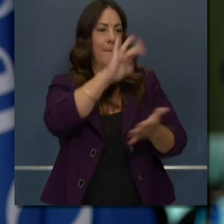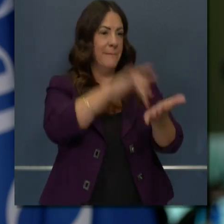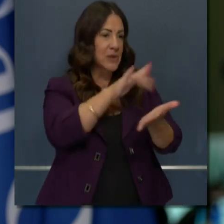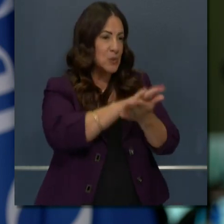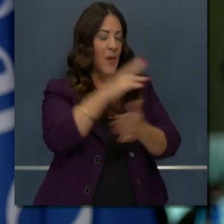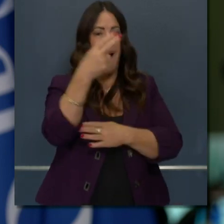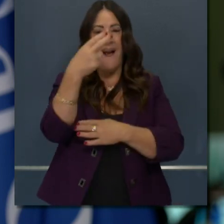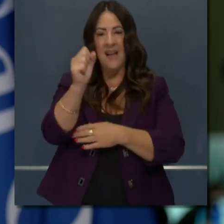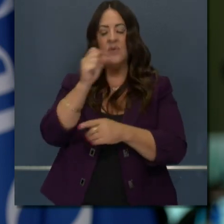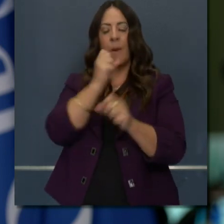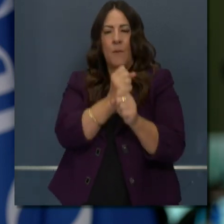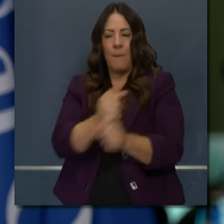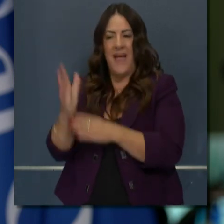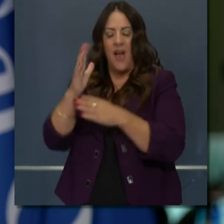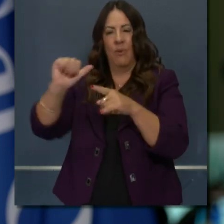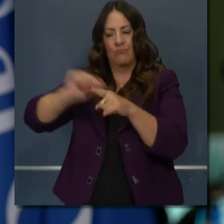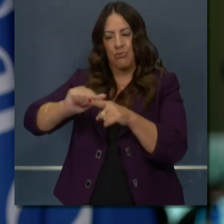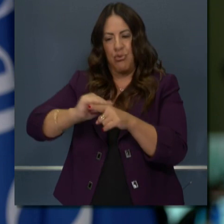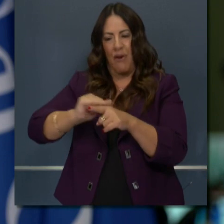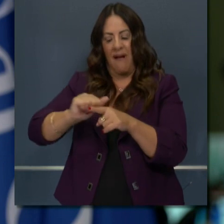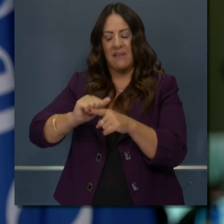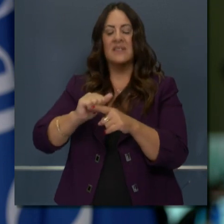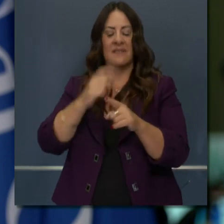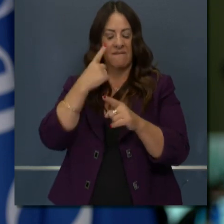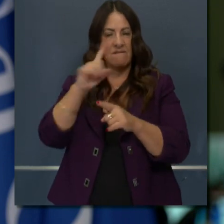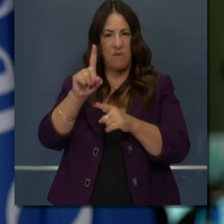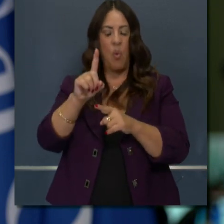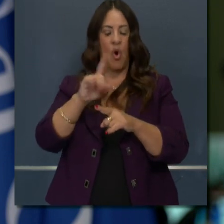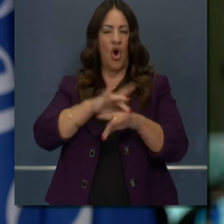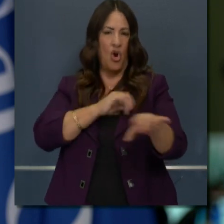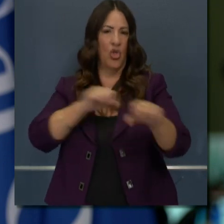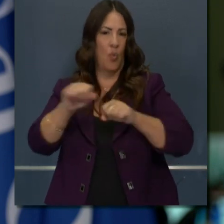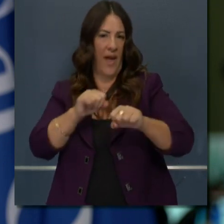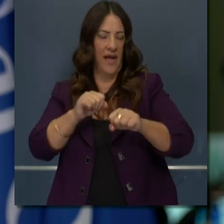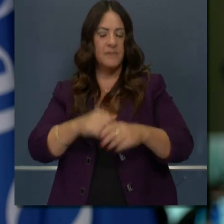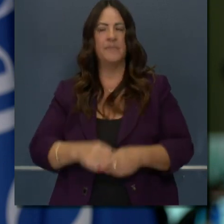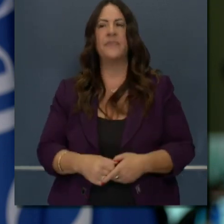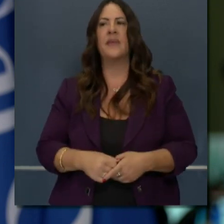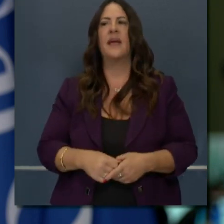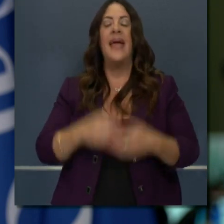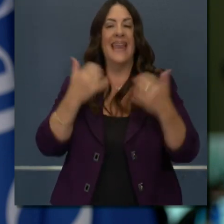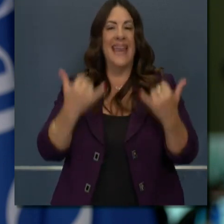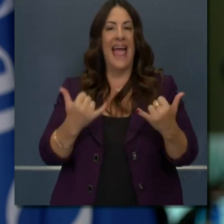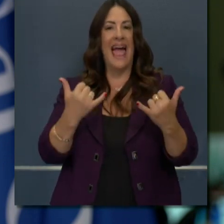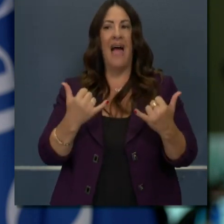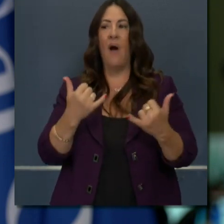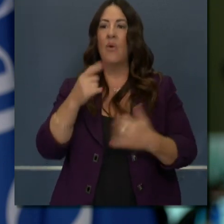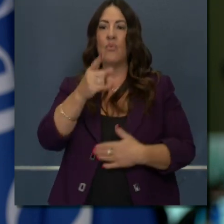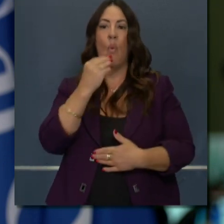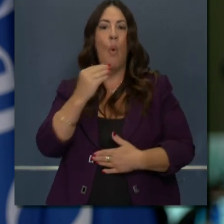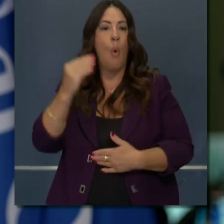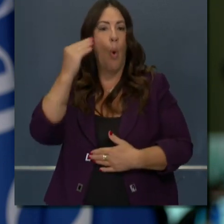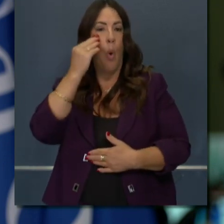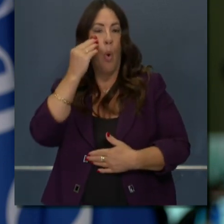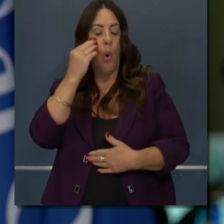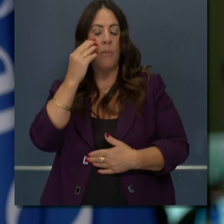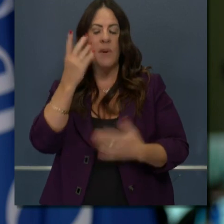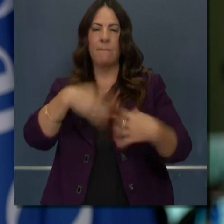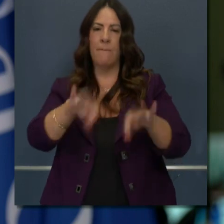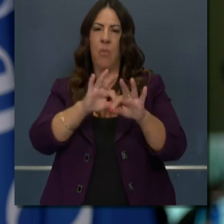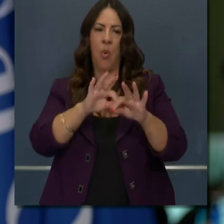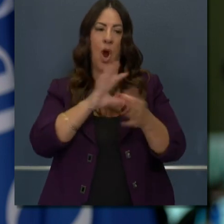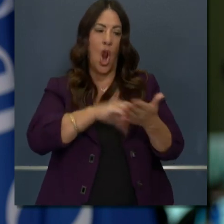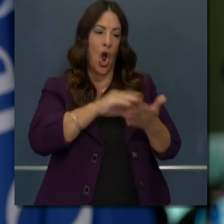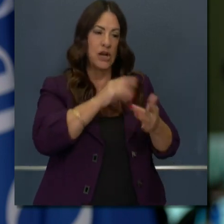school being prepared and always thinking about how that translates to home and bringing that home with me as a